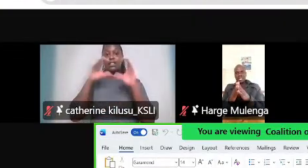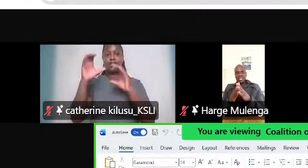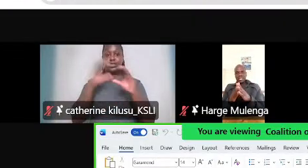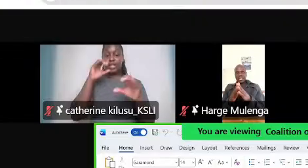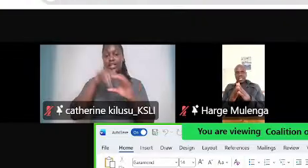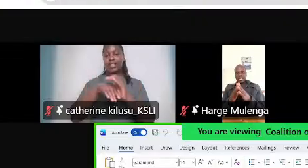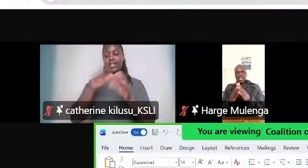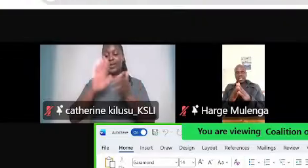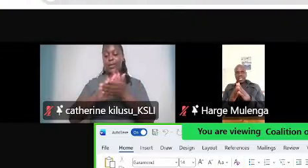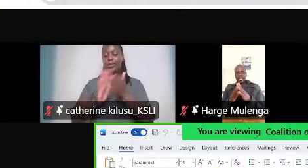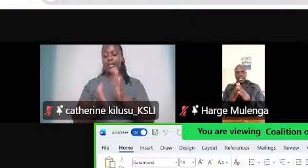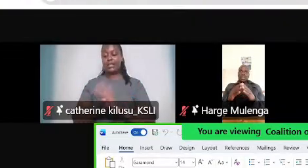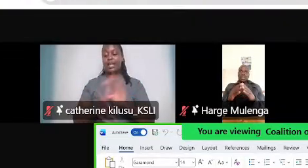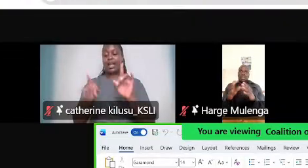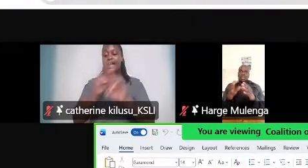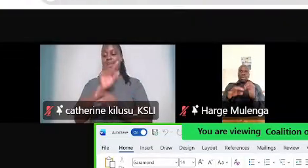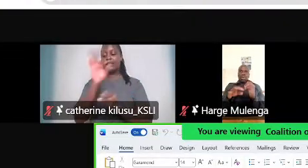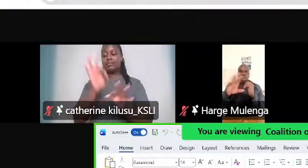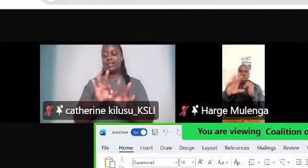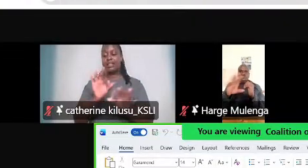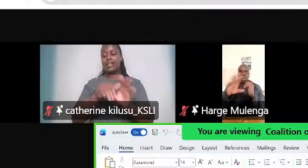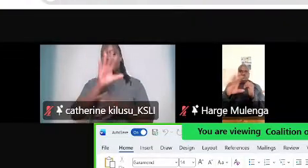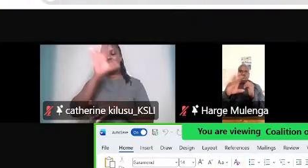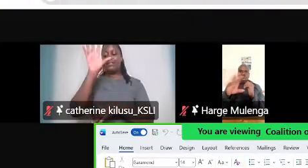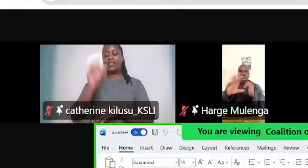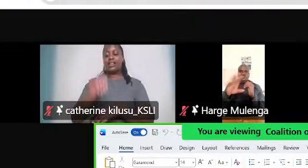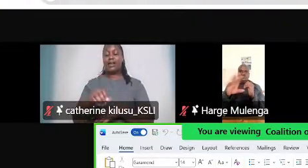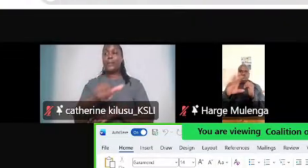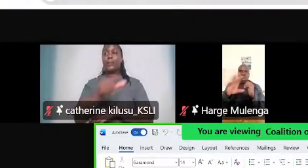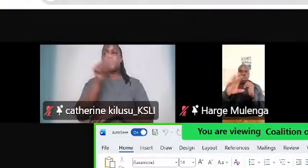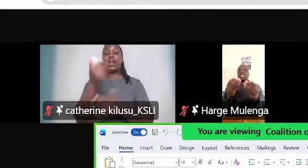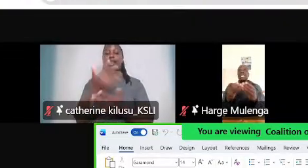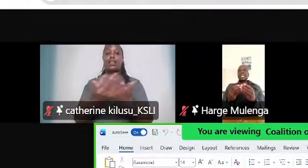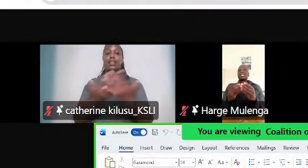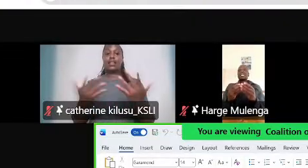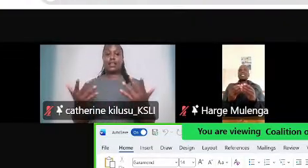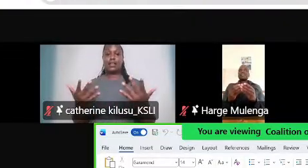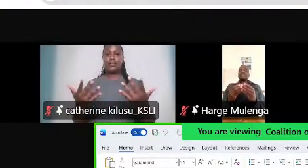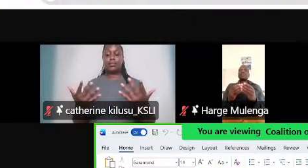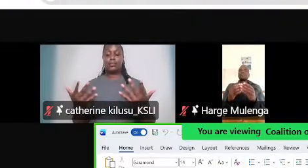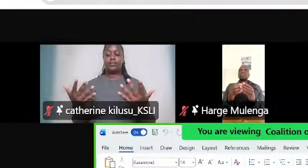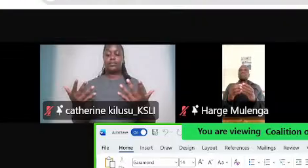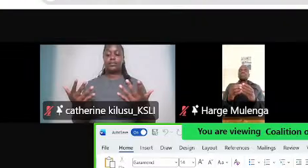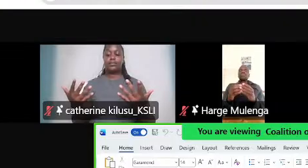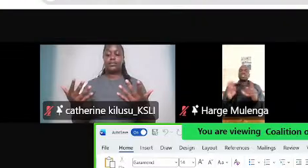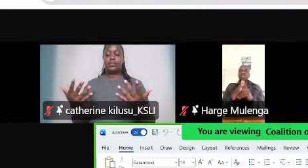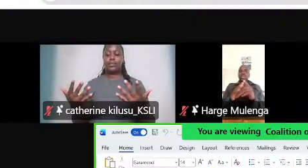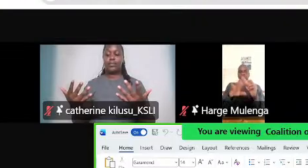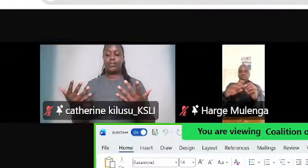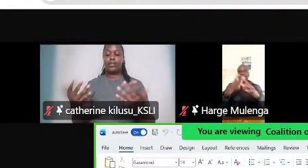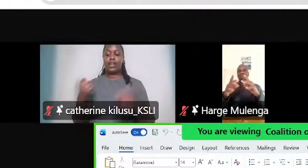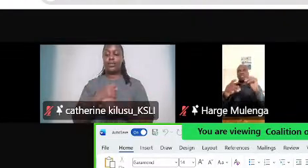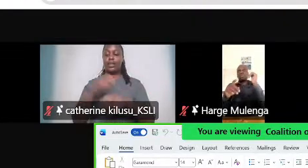also in Africa. And another thing that was also very well in the research is the